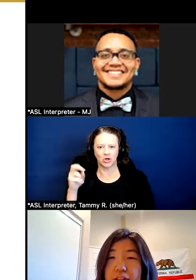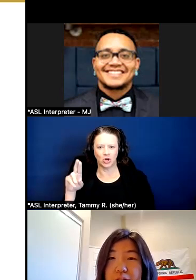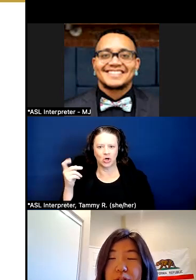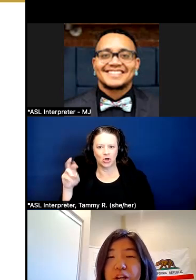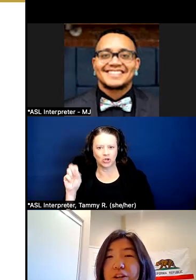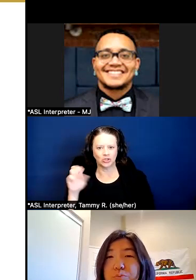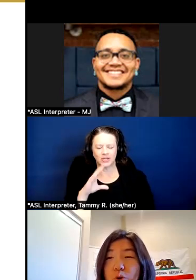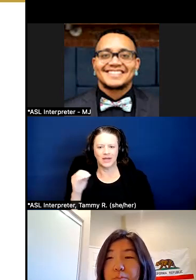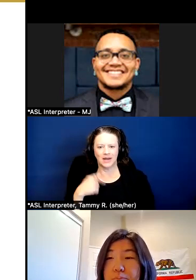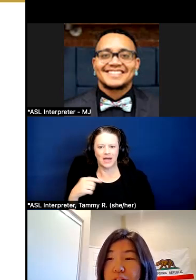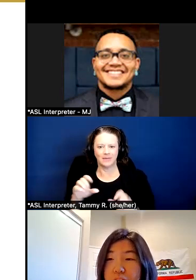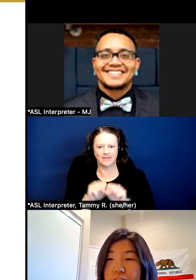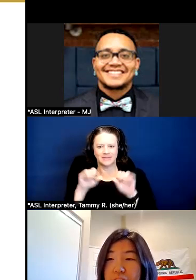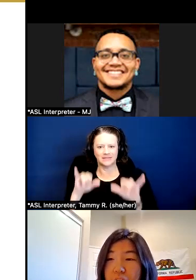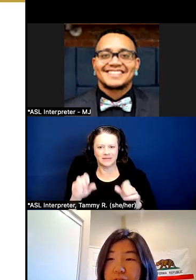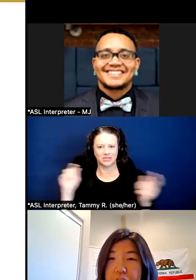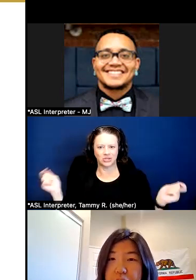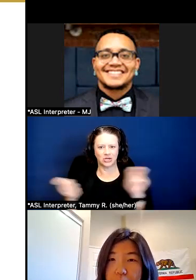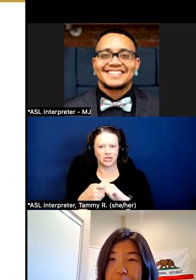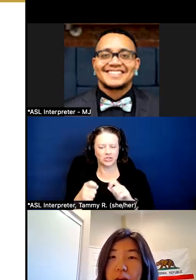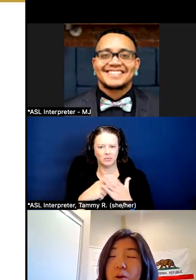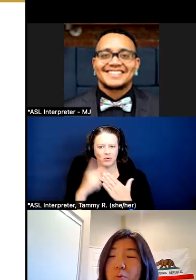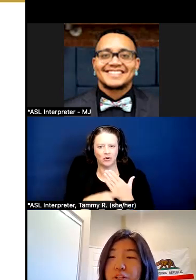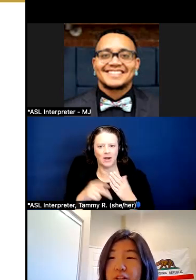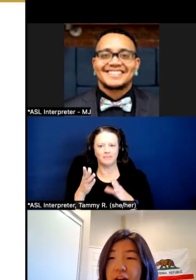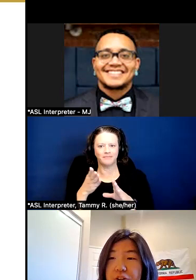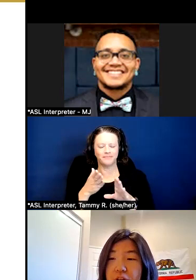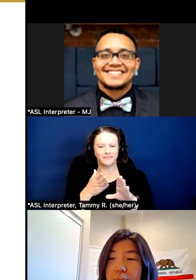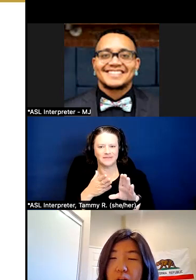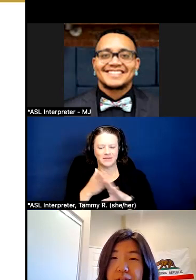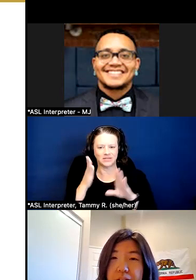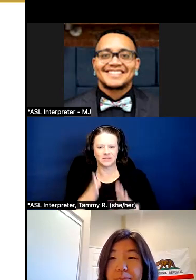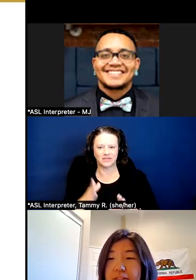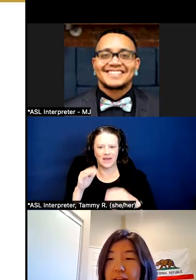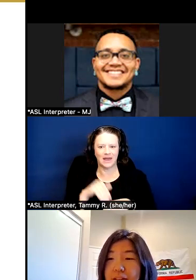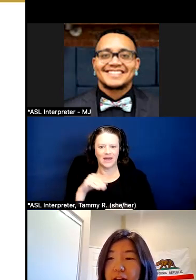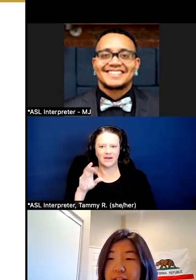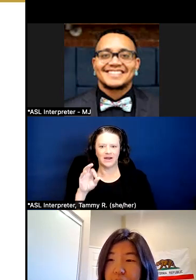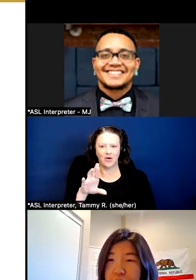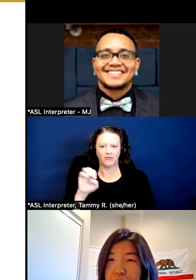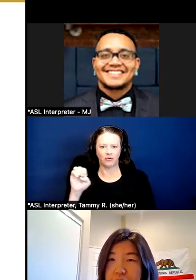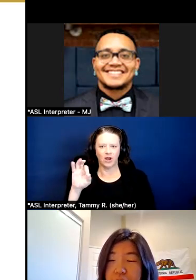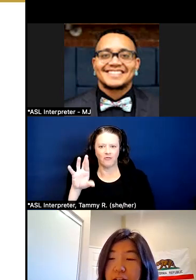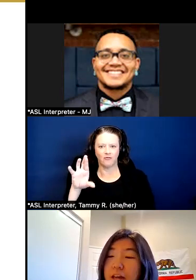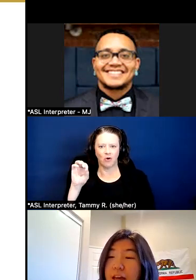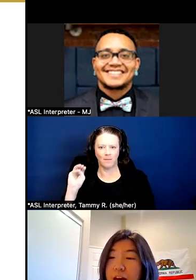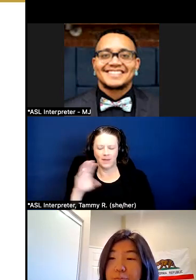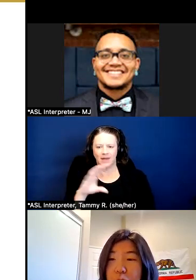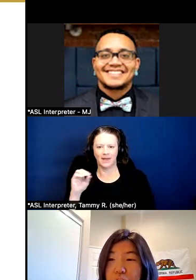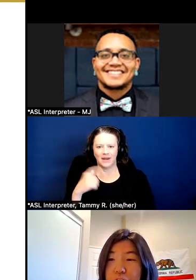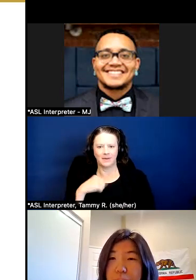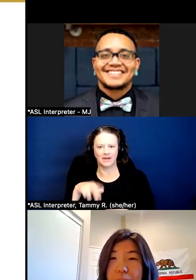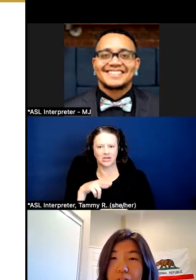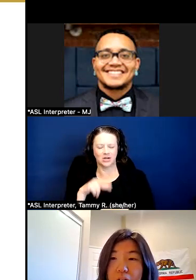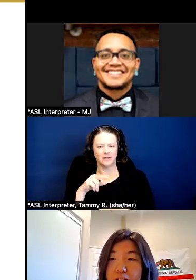am the Systems Change Program Specialist at FreeFrom, which is a national nonprofit based in Los Angeles. And I